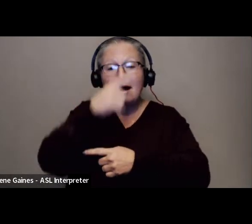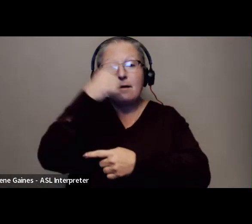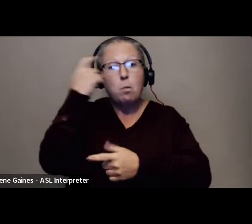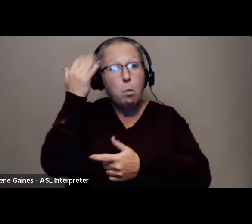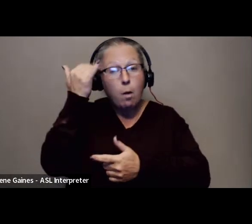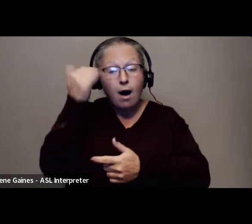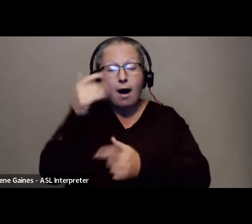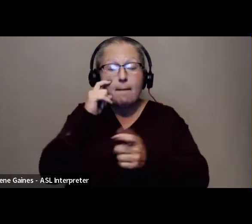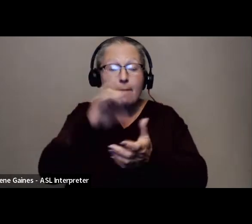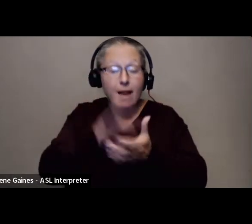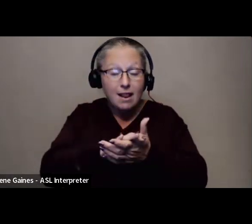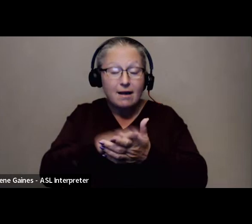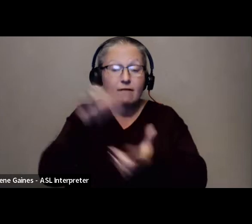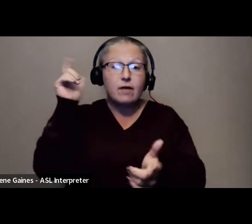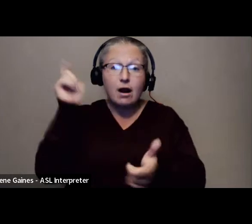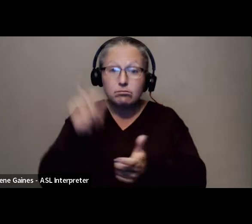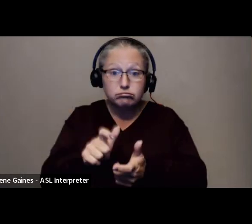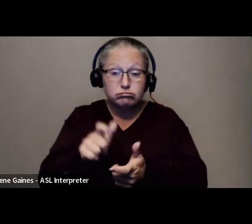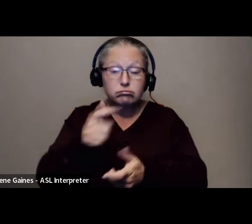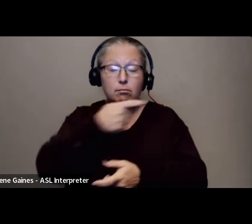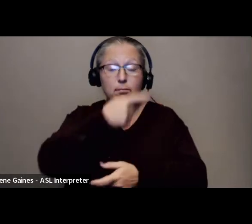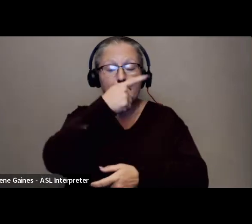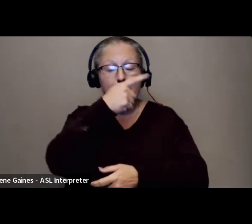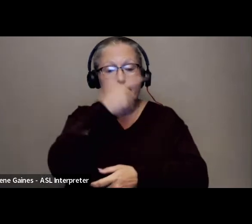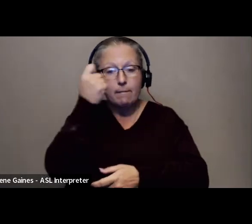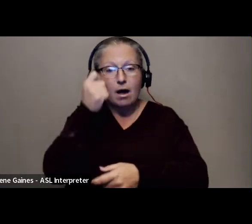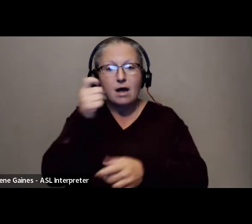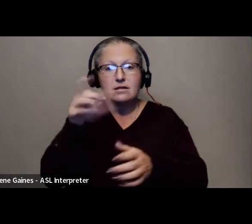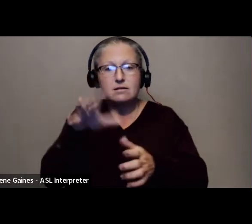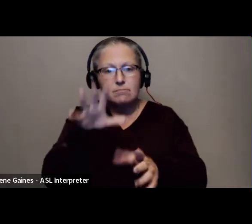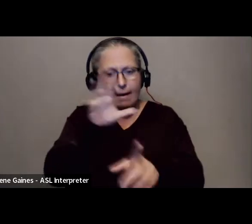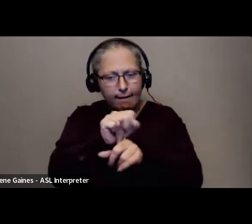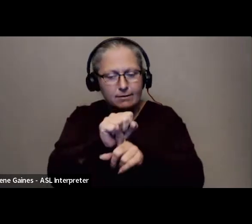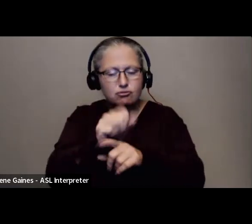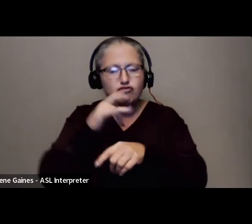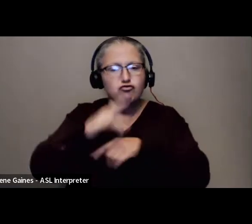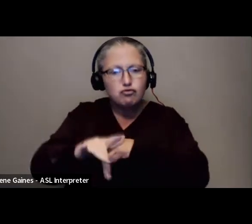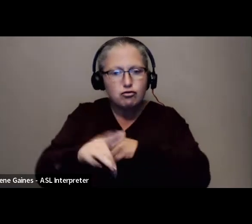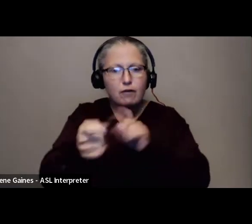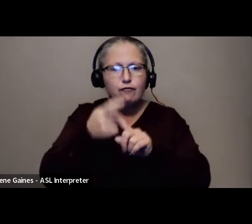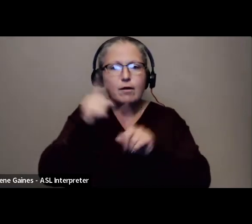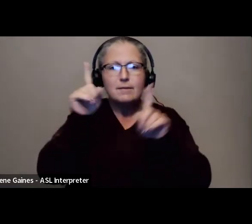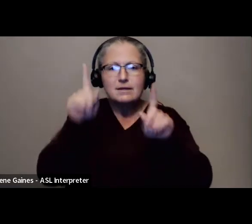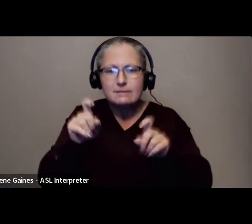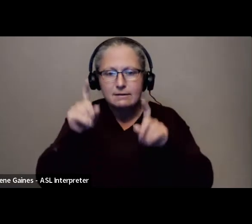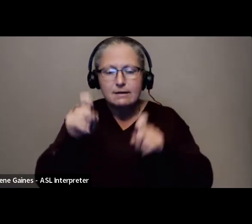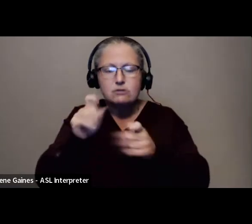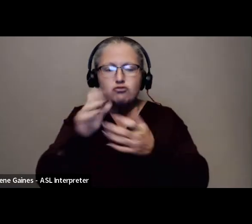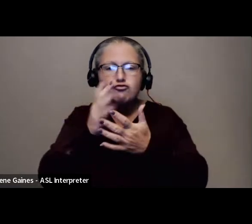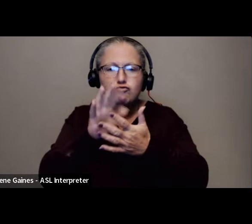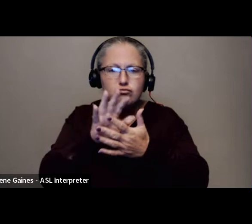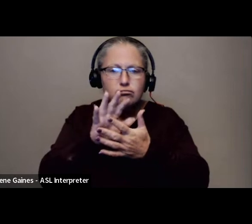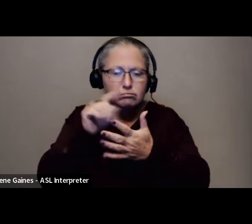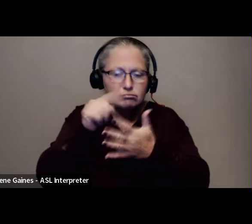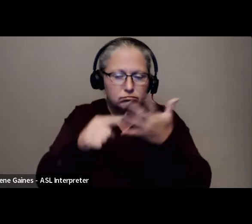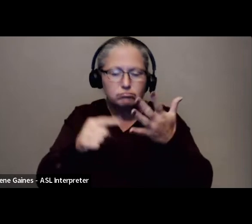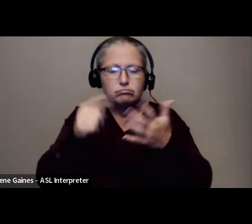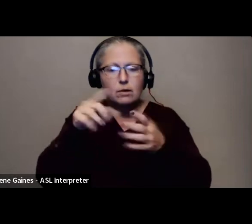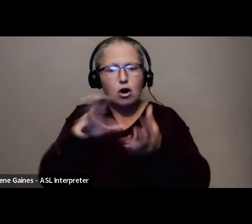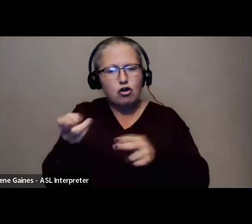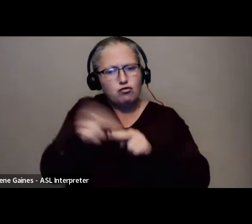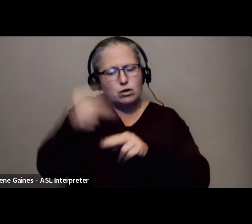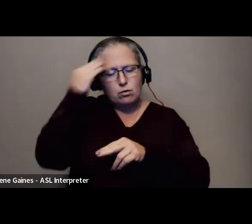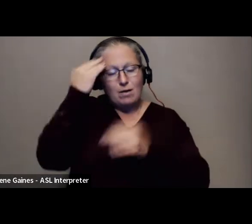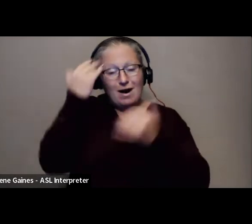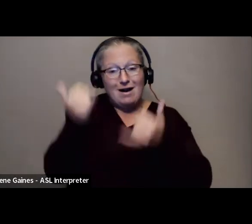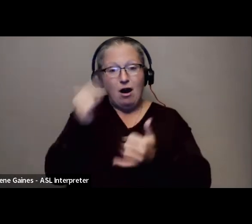has believed to be the result of finding cancer early through screening and increased awareness. At this time, there are more than 4 million